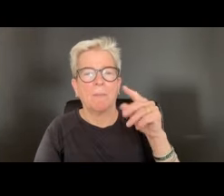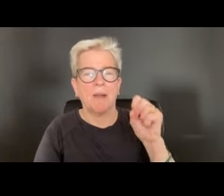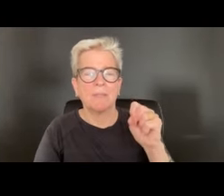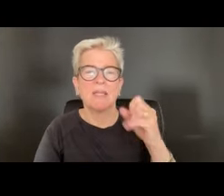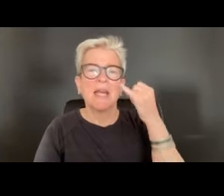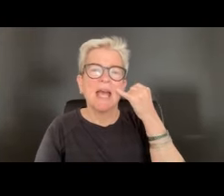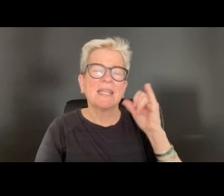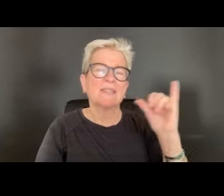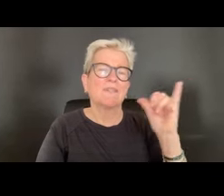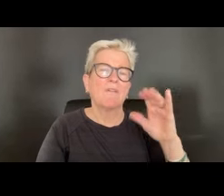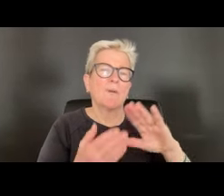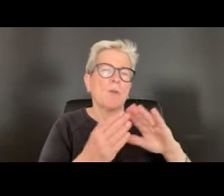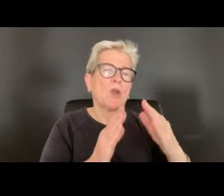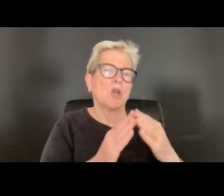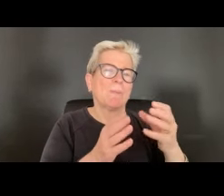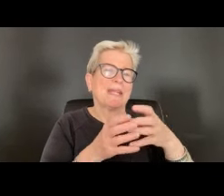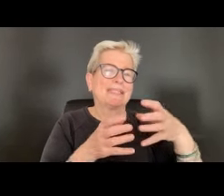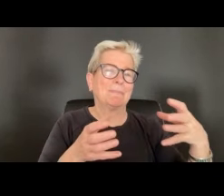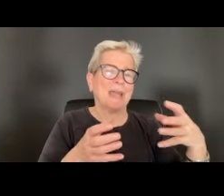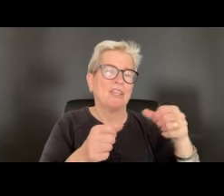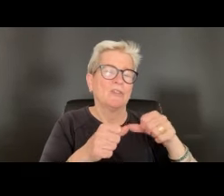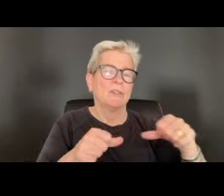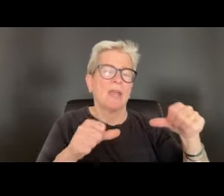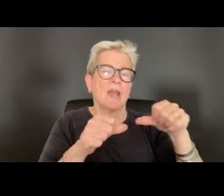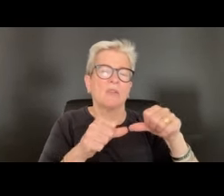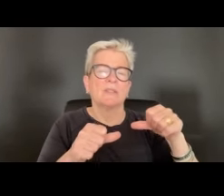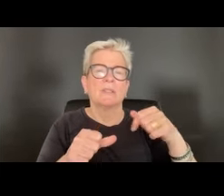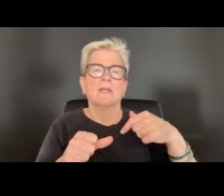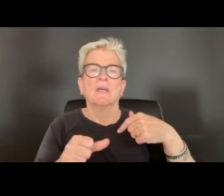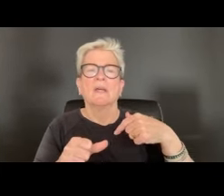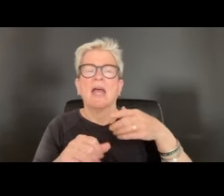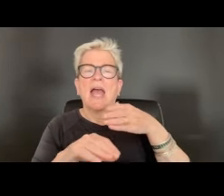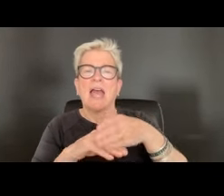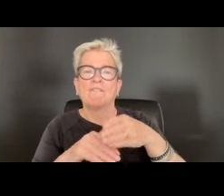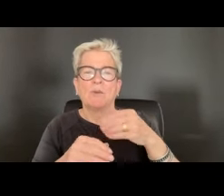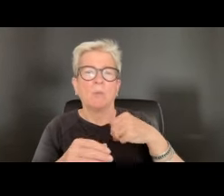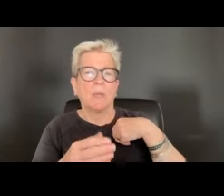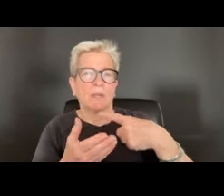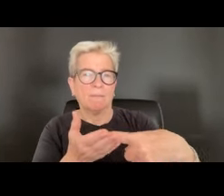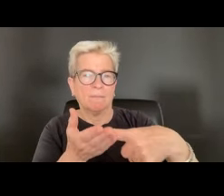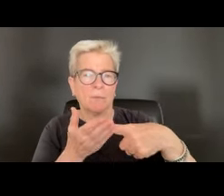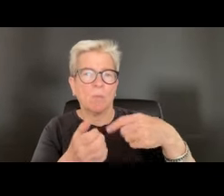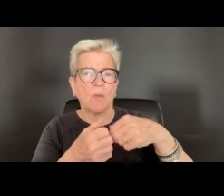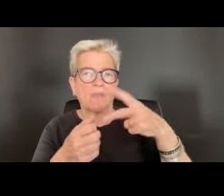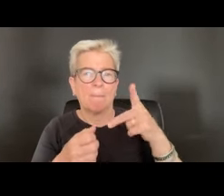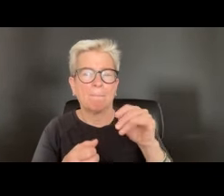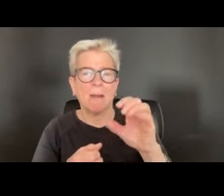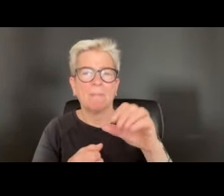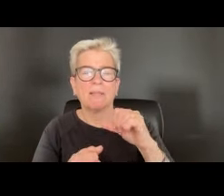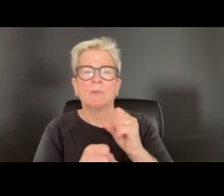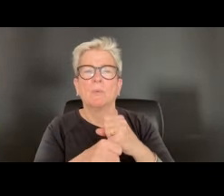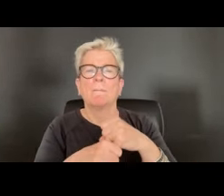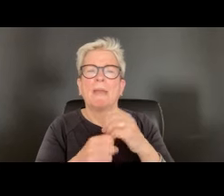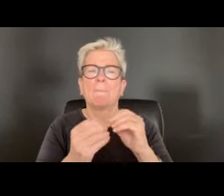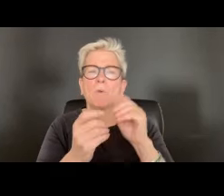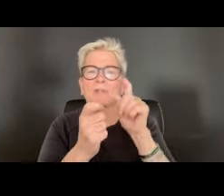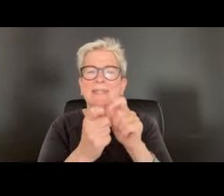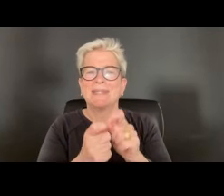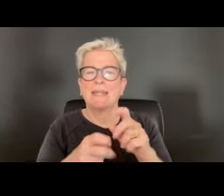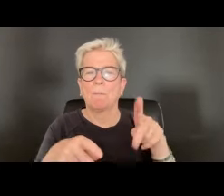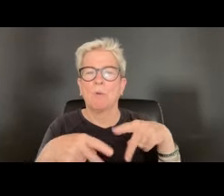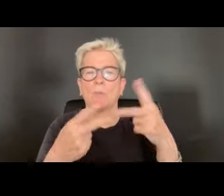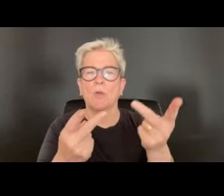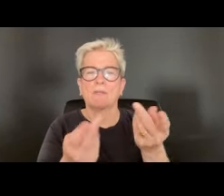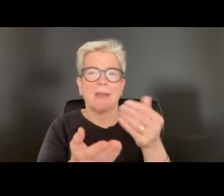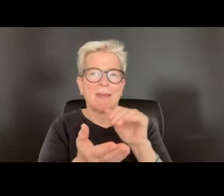areas, we are going to be, after public engagement, we'll be creating more detailed proposals, which will come out in